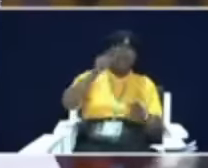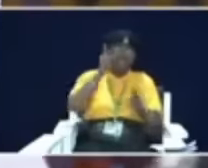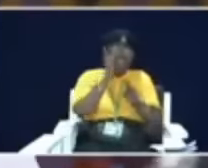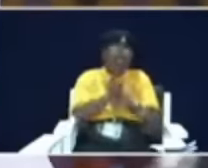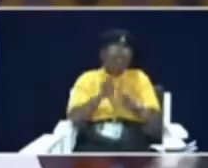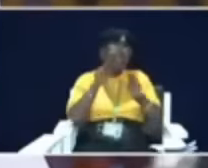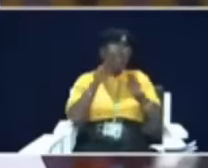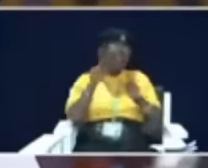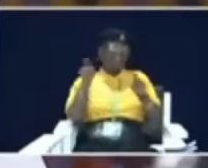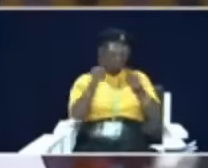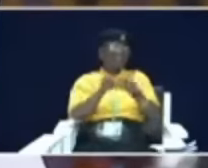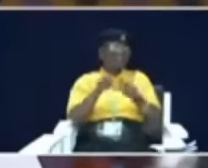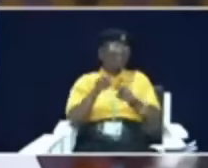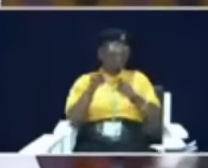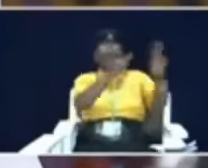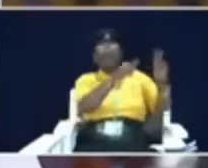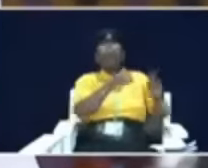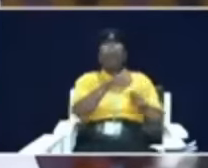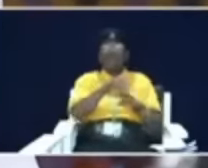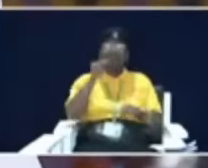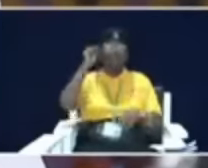I know he was an Indian.